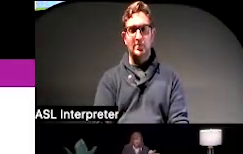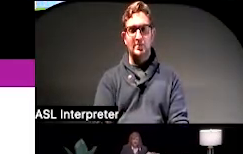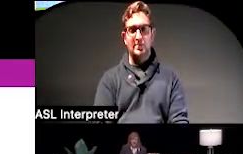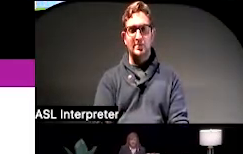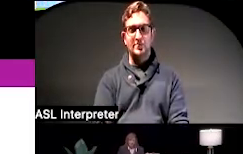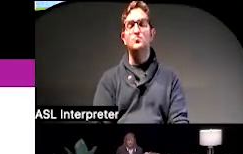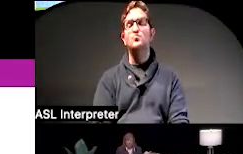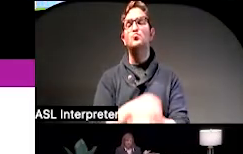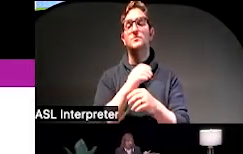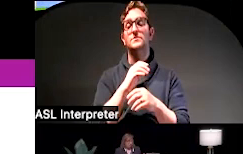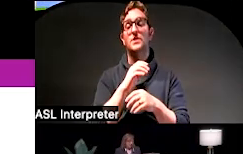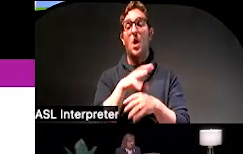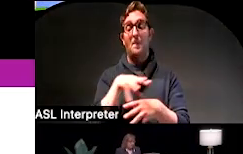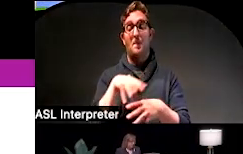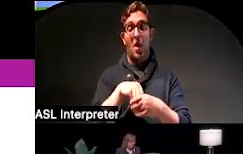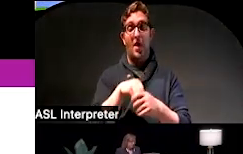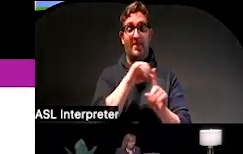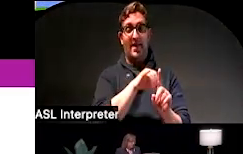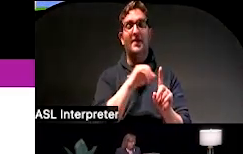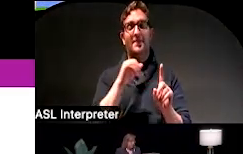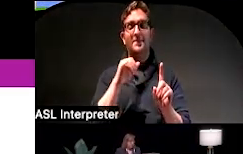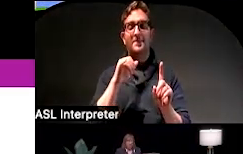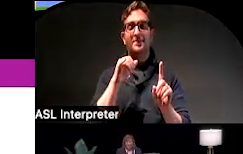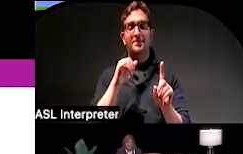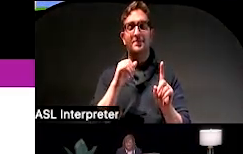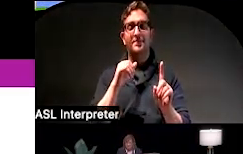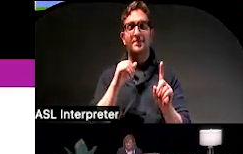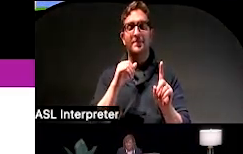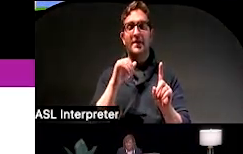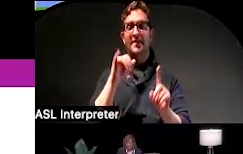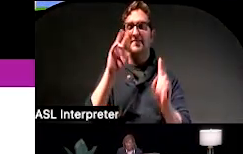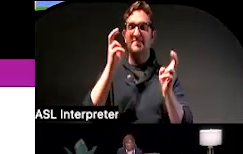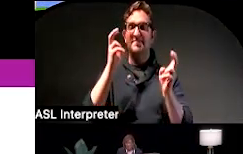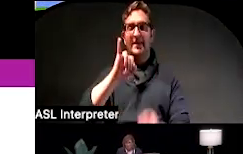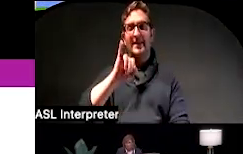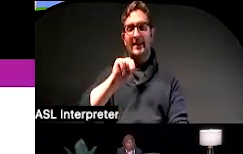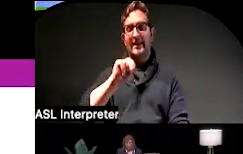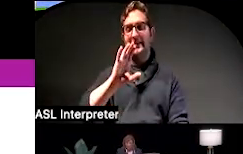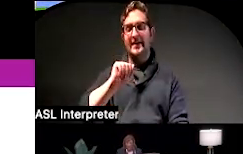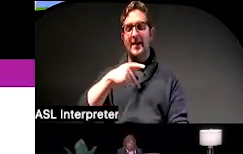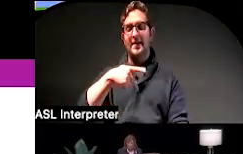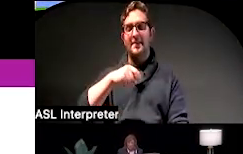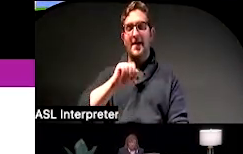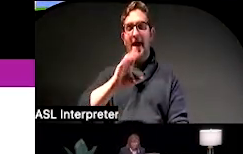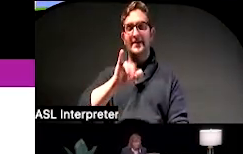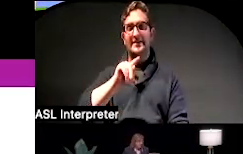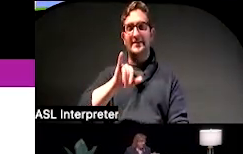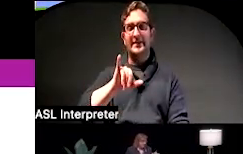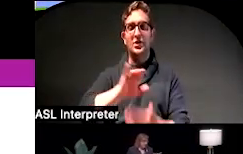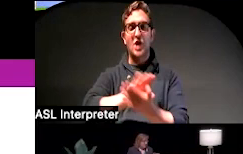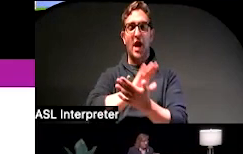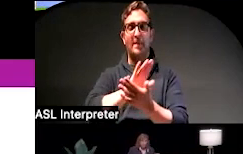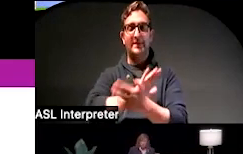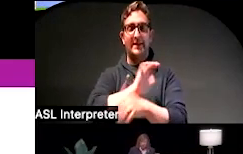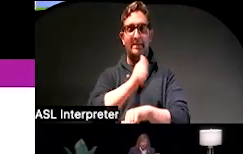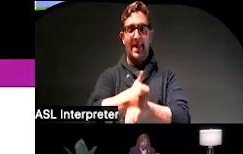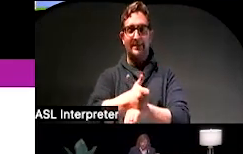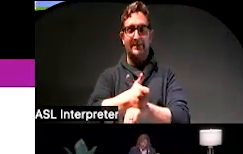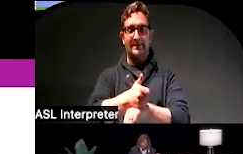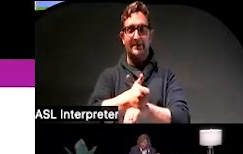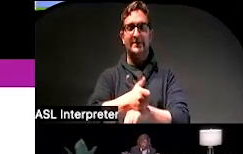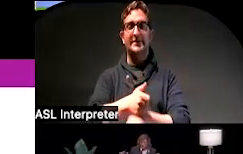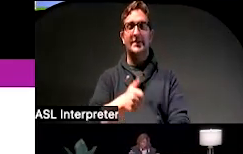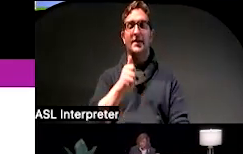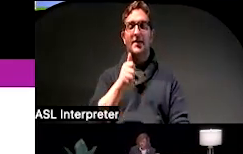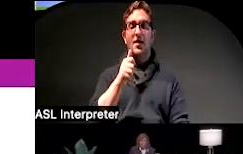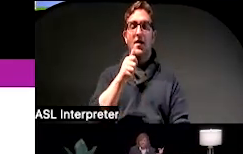Part of that is having the incapacity documents in place. Financial power of